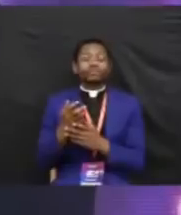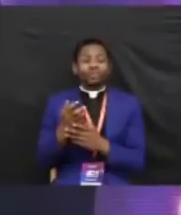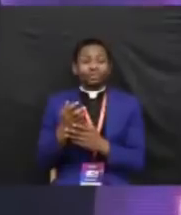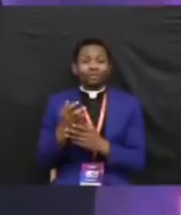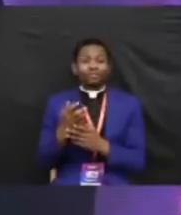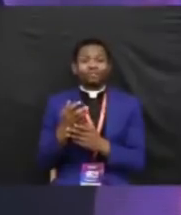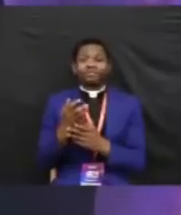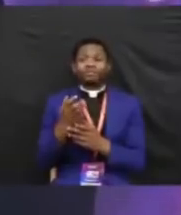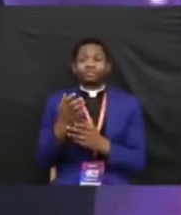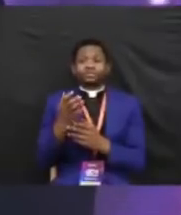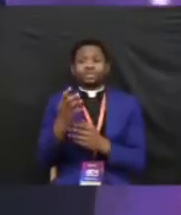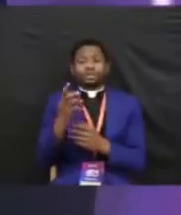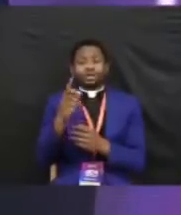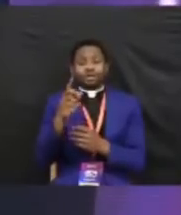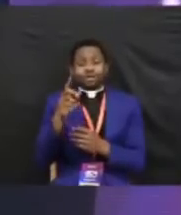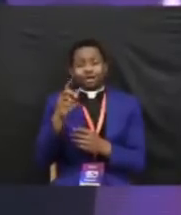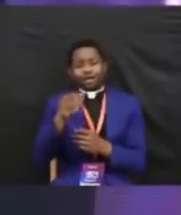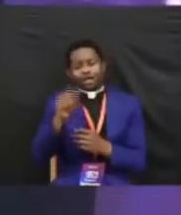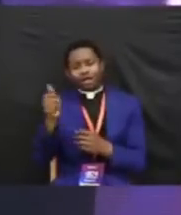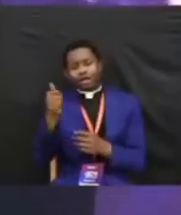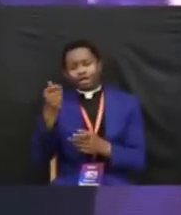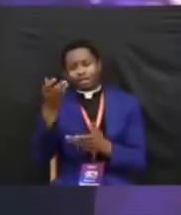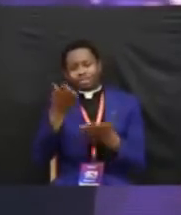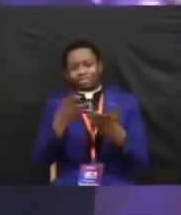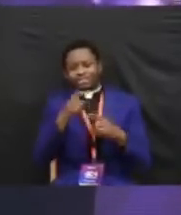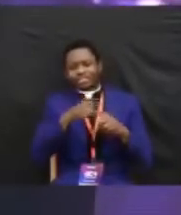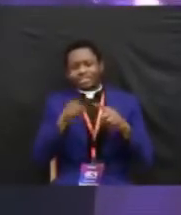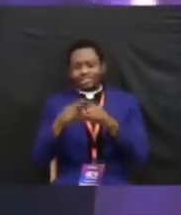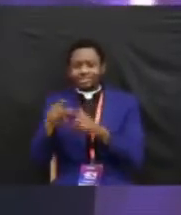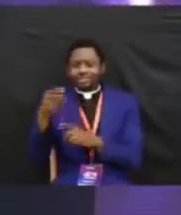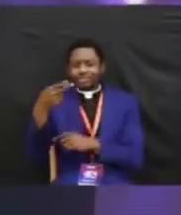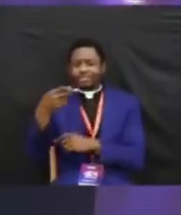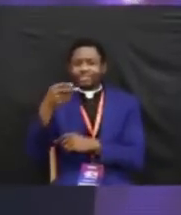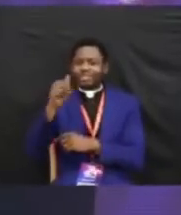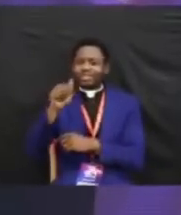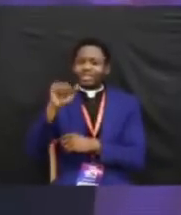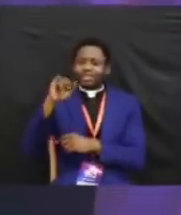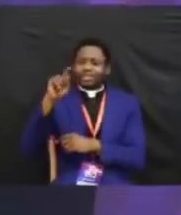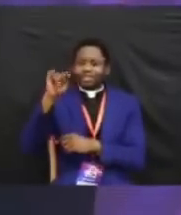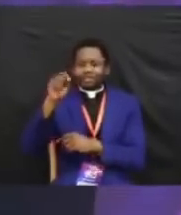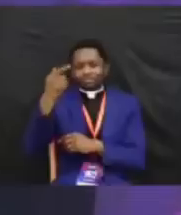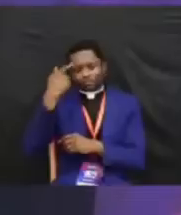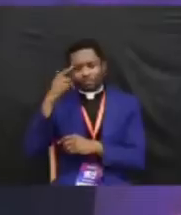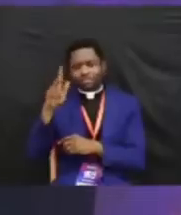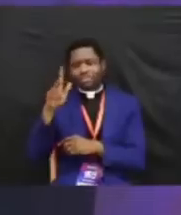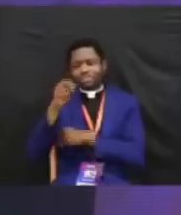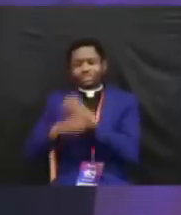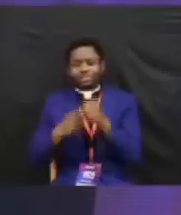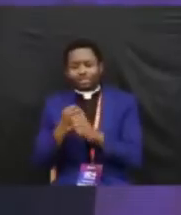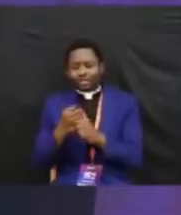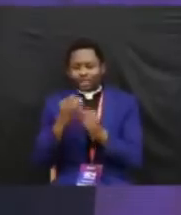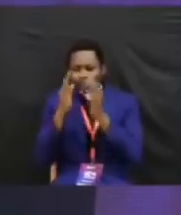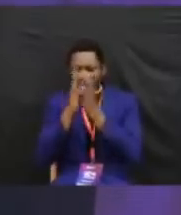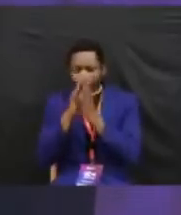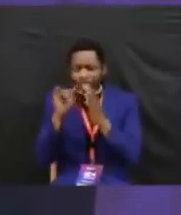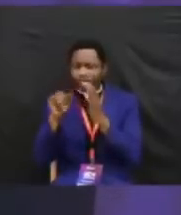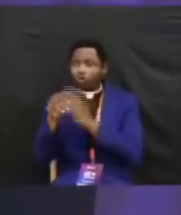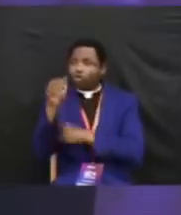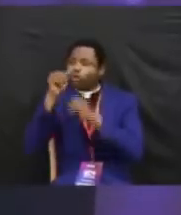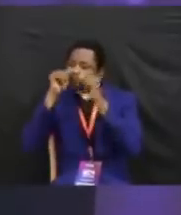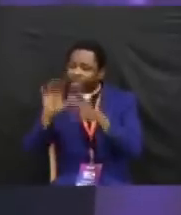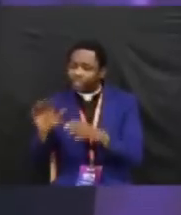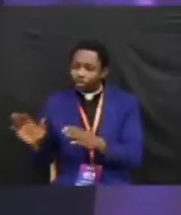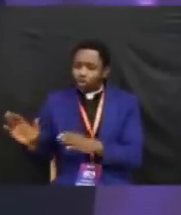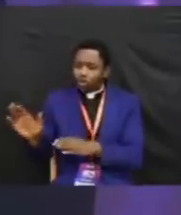Desireiah served in Haiti for 3 years. On behalf of the church, I pray God's blessings upon these Galan